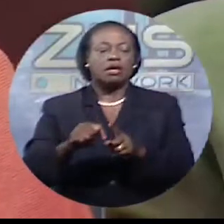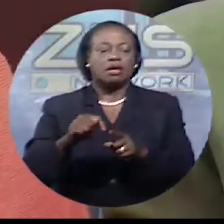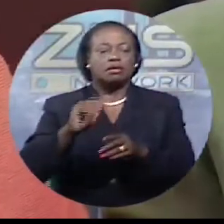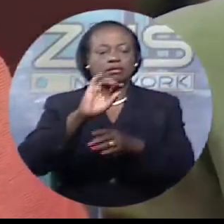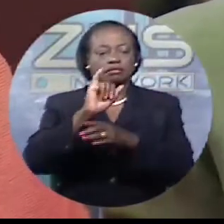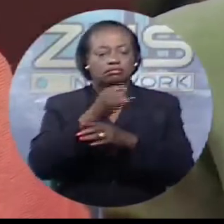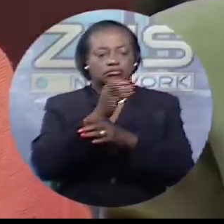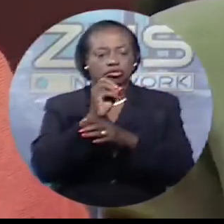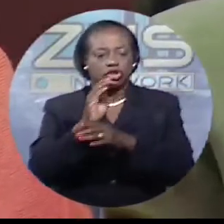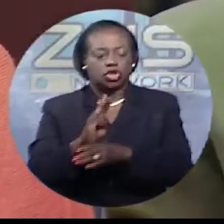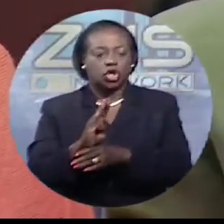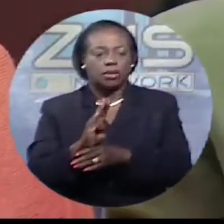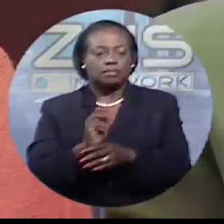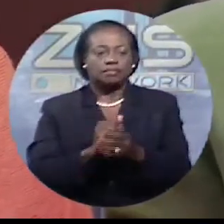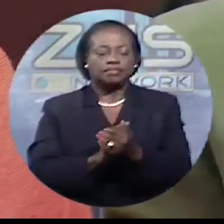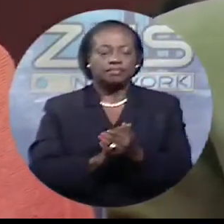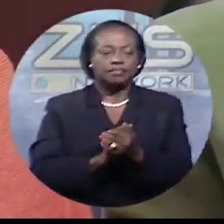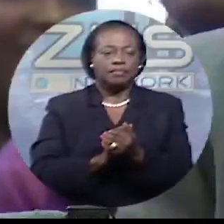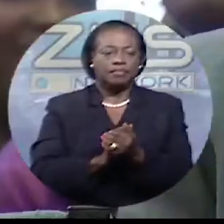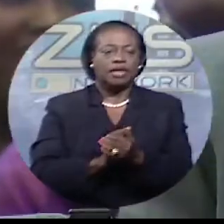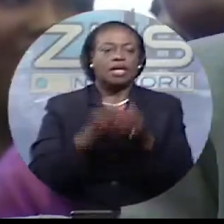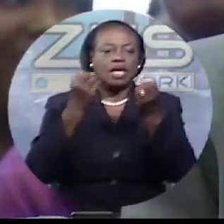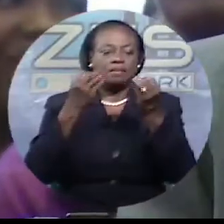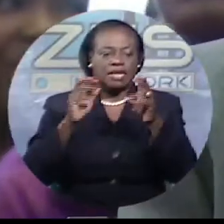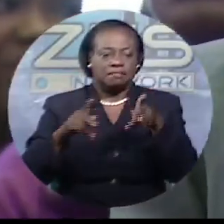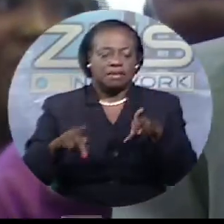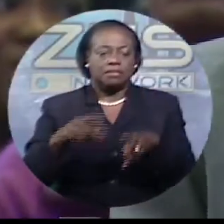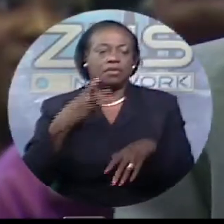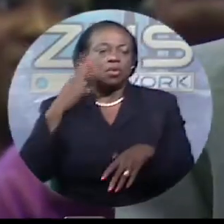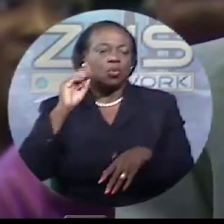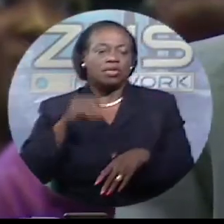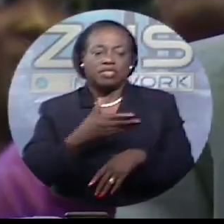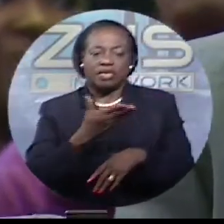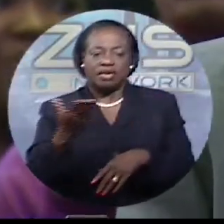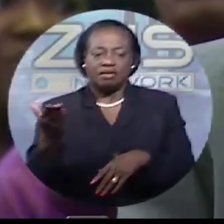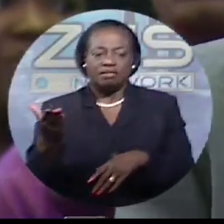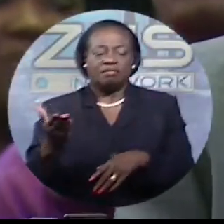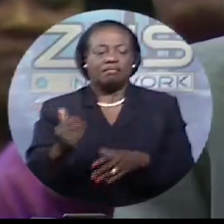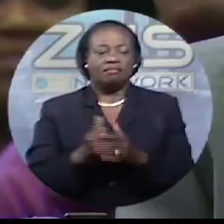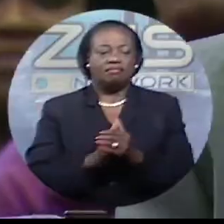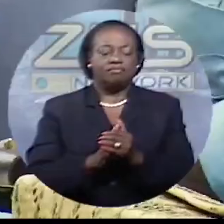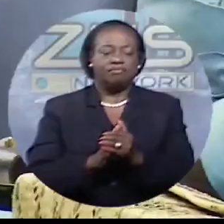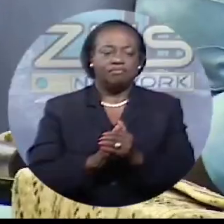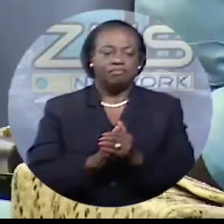array of professionals from the legal field were on hand to watch their colleagues receive the awards.